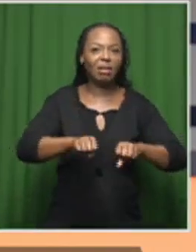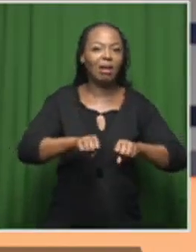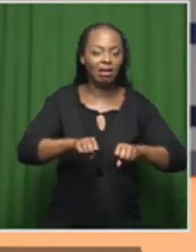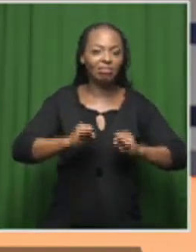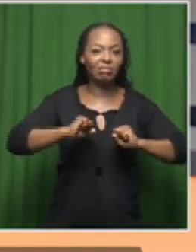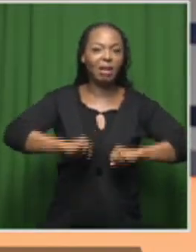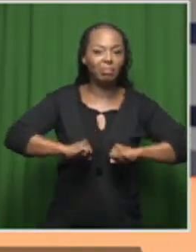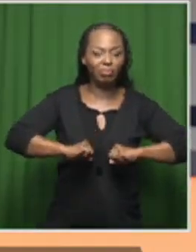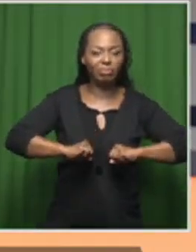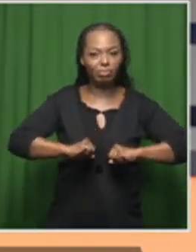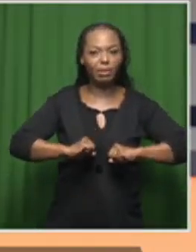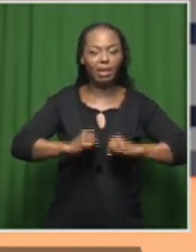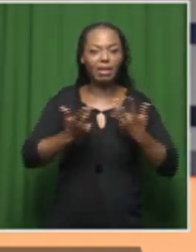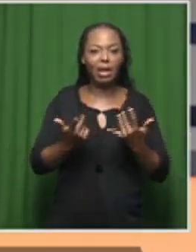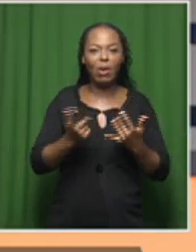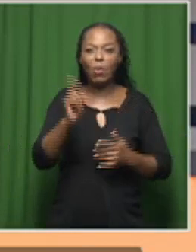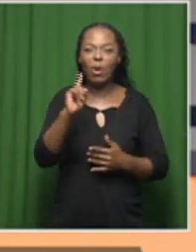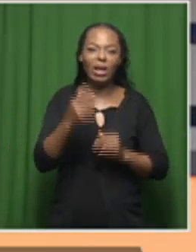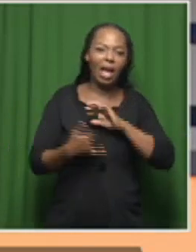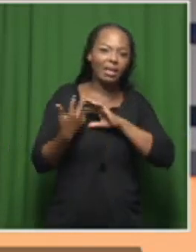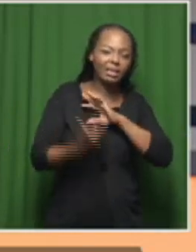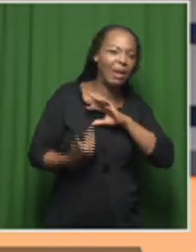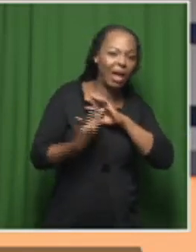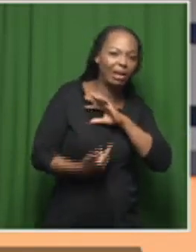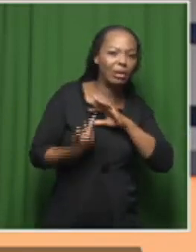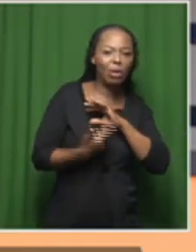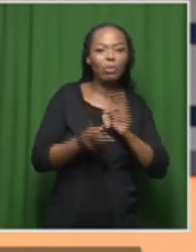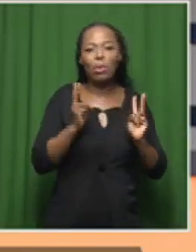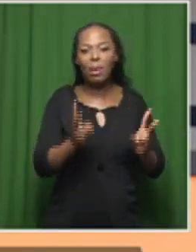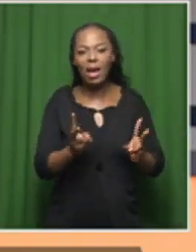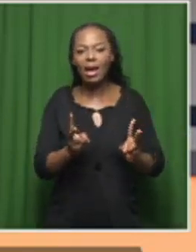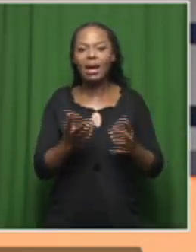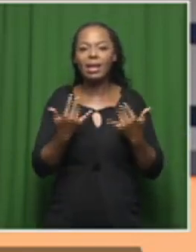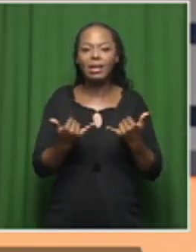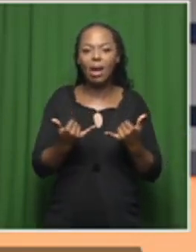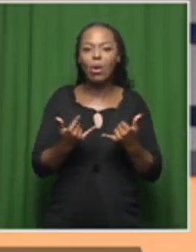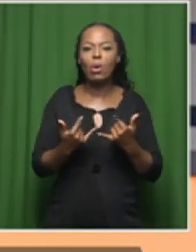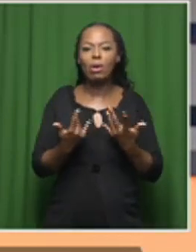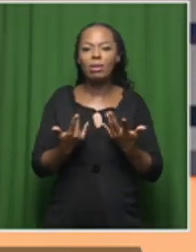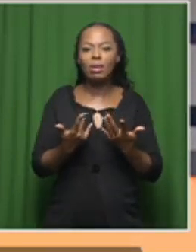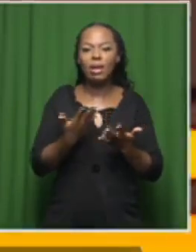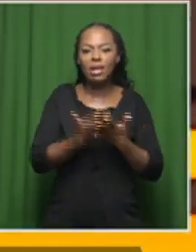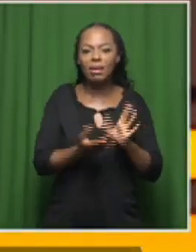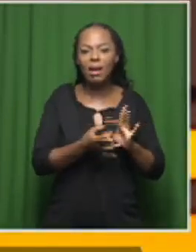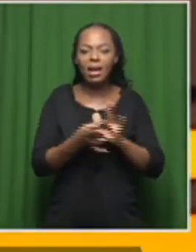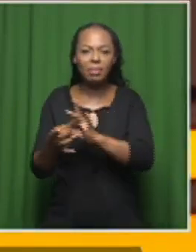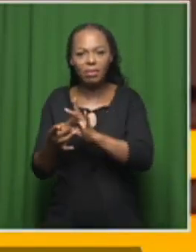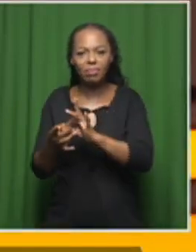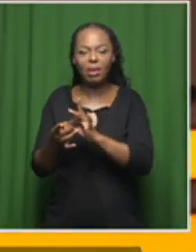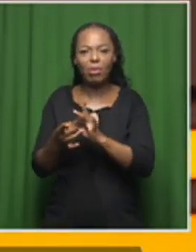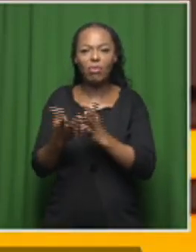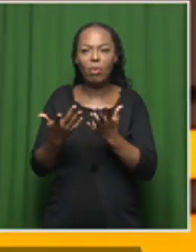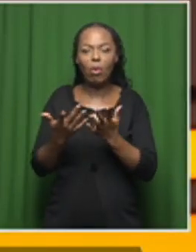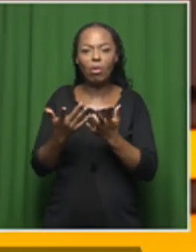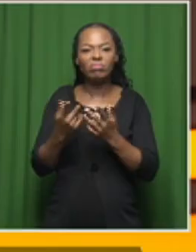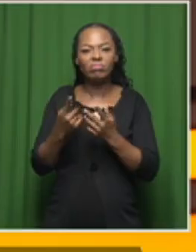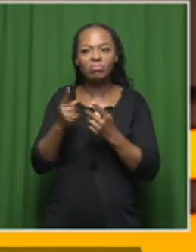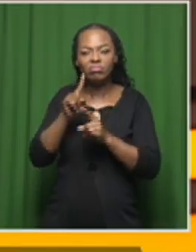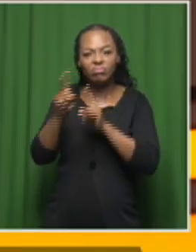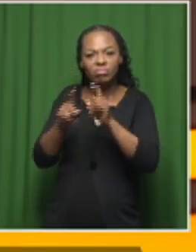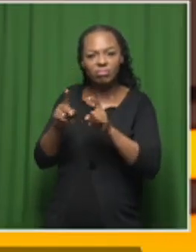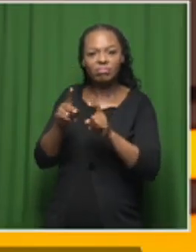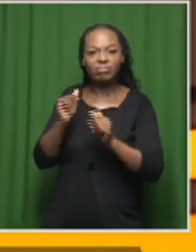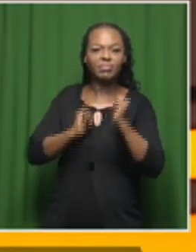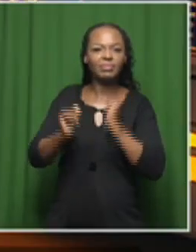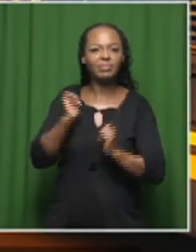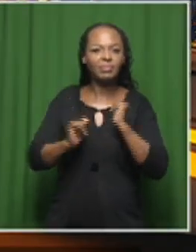original. I mean, what would have inspired Mayer ultimately? We would have drawn inspiration to adapt it for this edition. Well, I